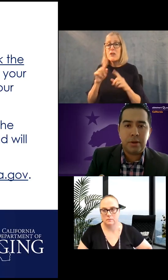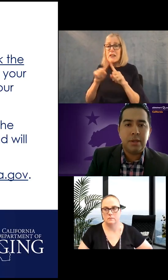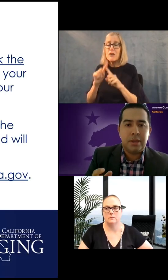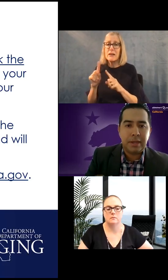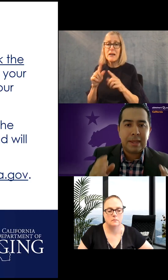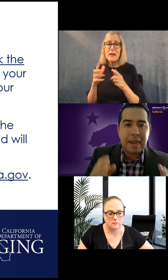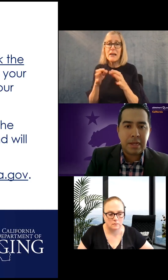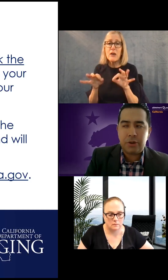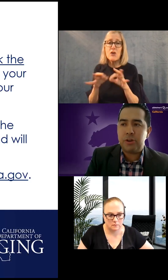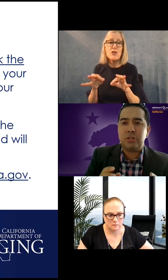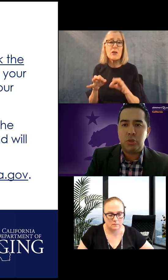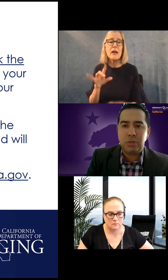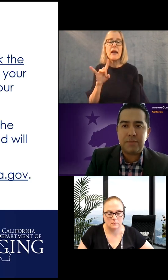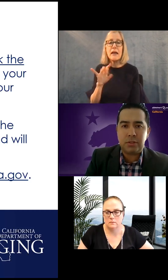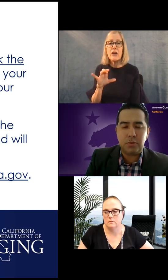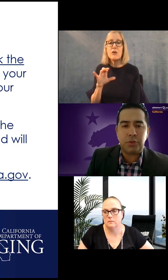800-272-3900. Again,